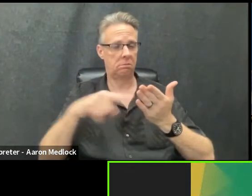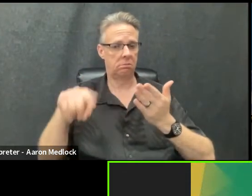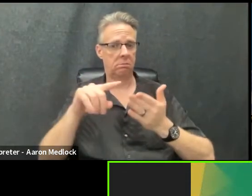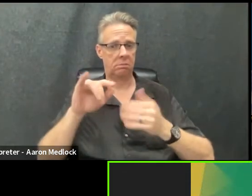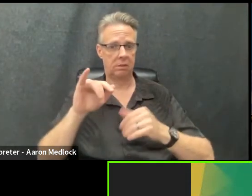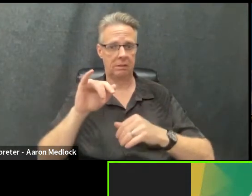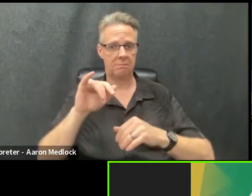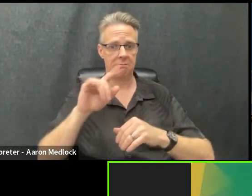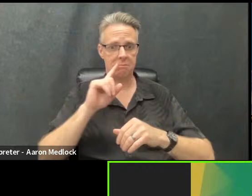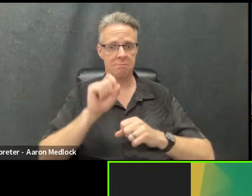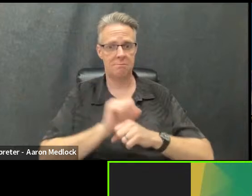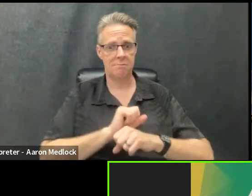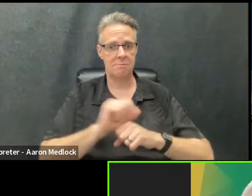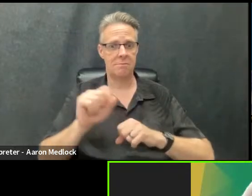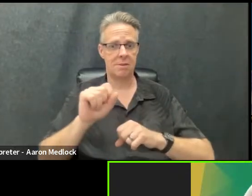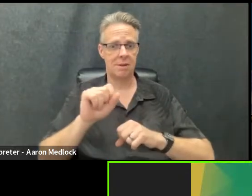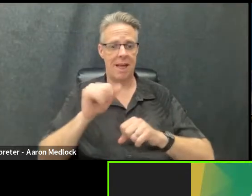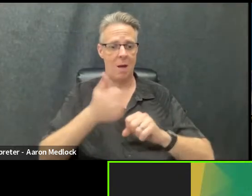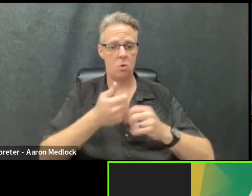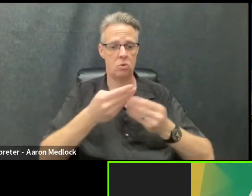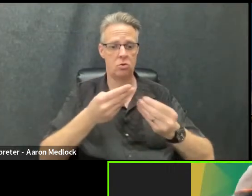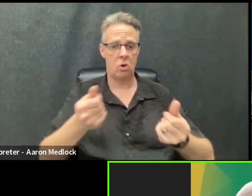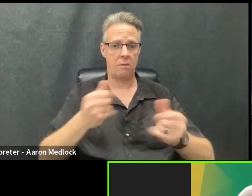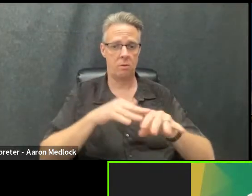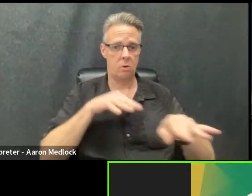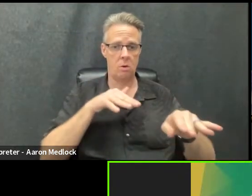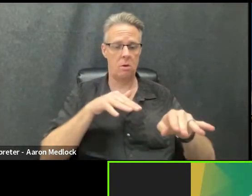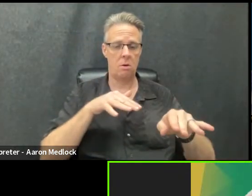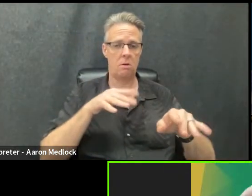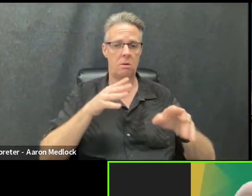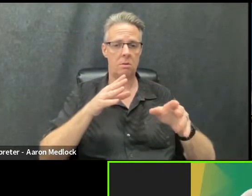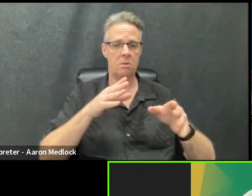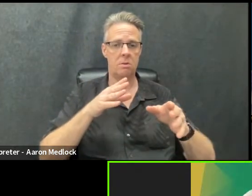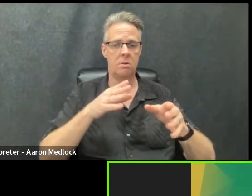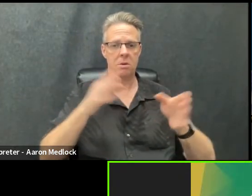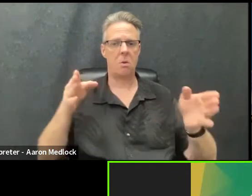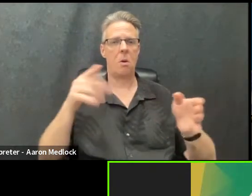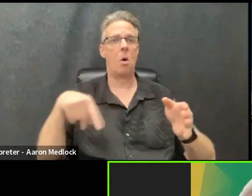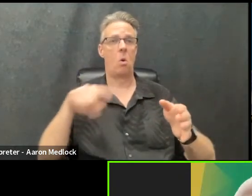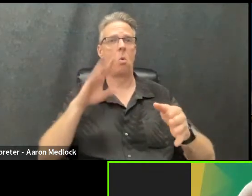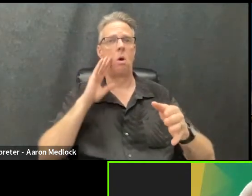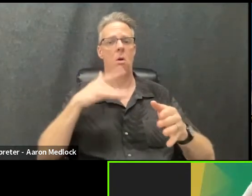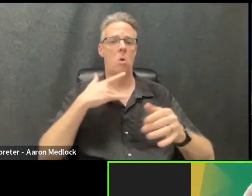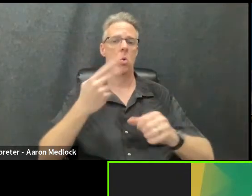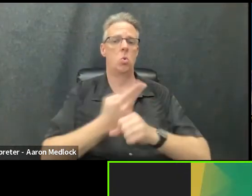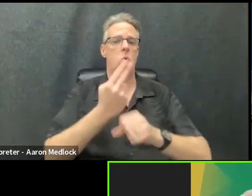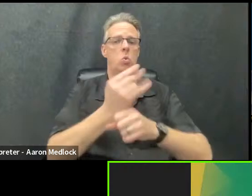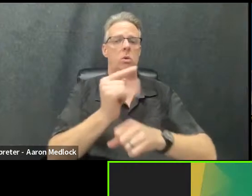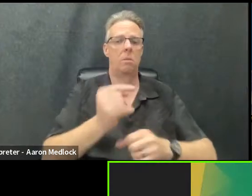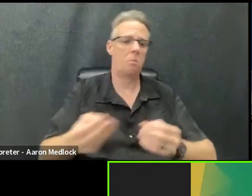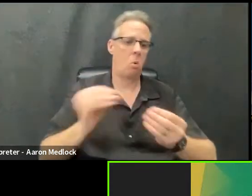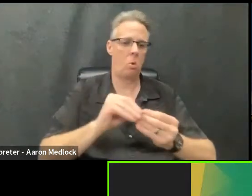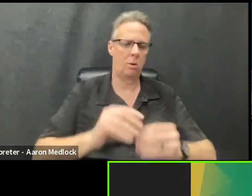solve congestion, more people will be induced to use this bridge.